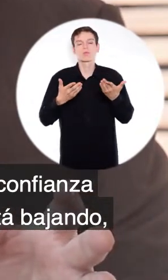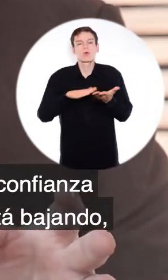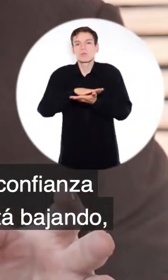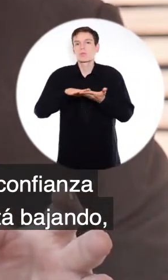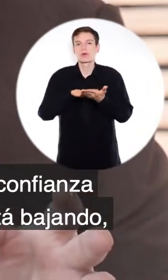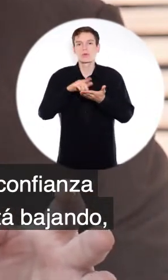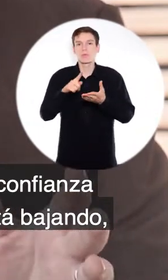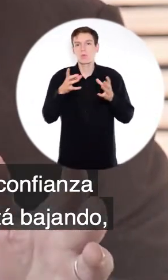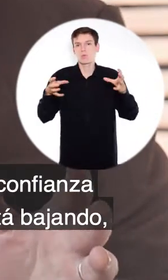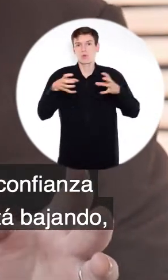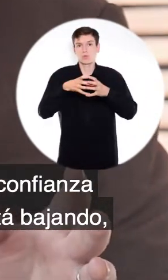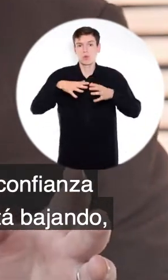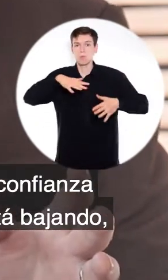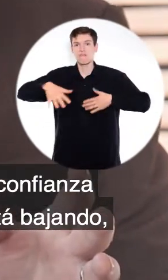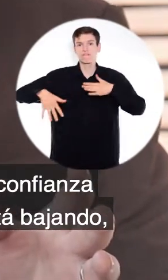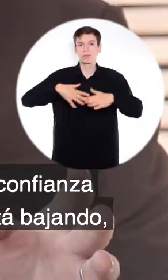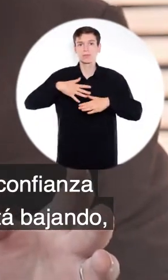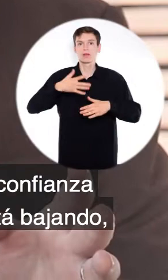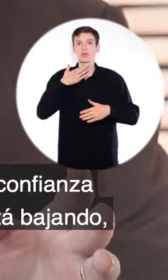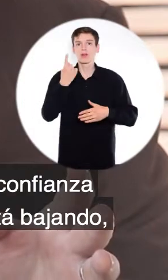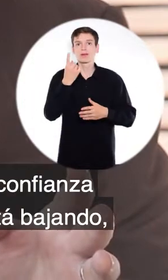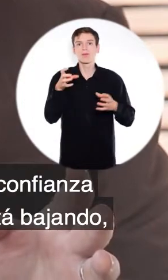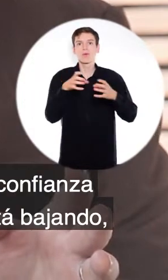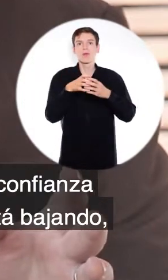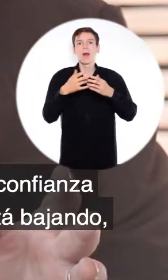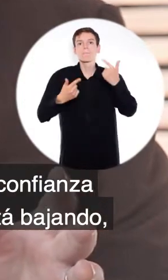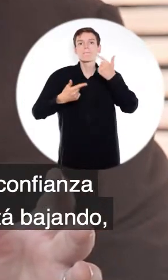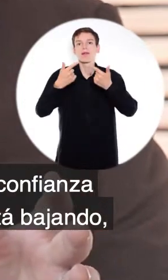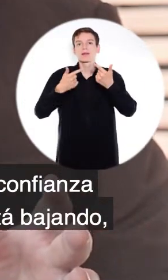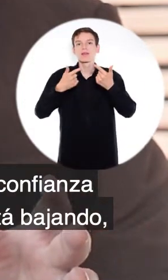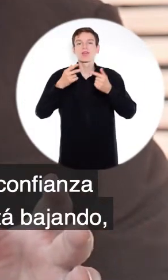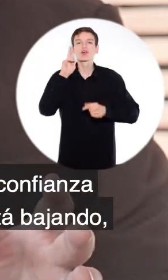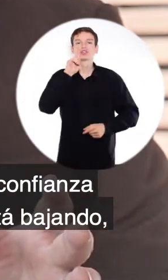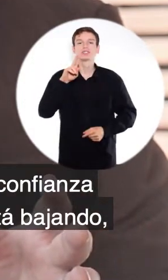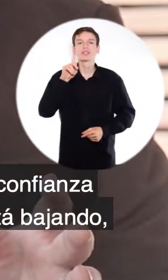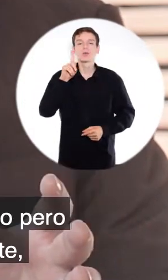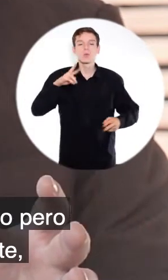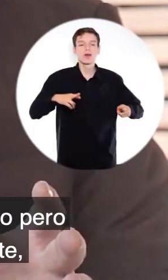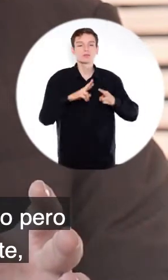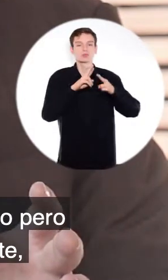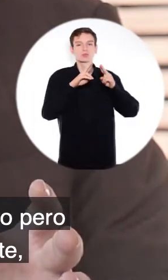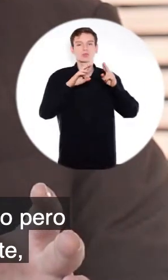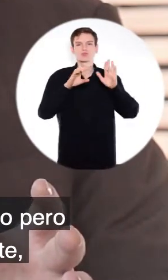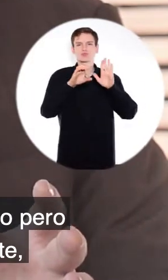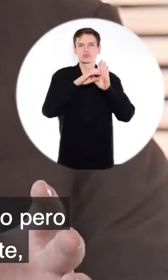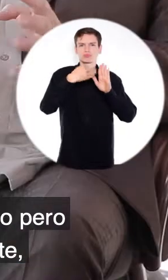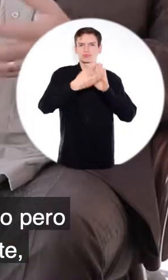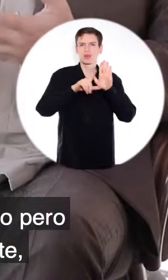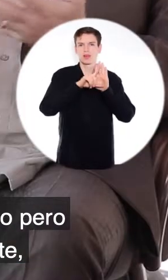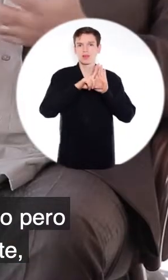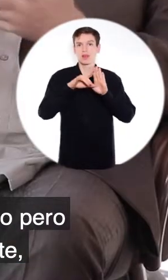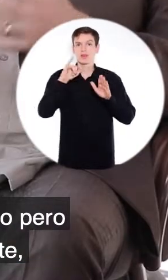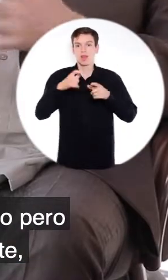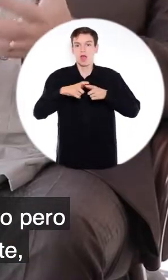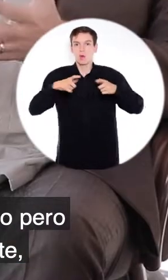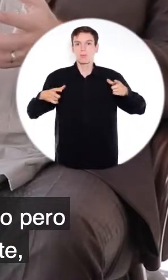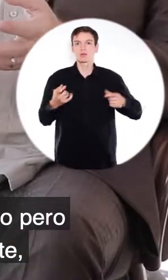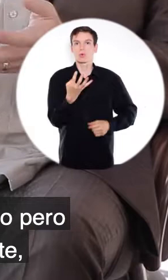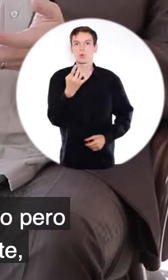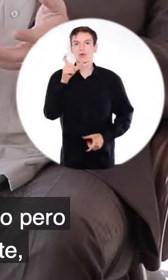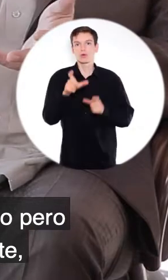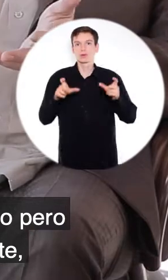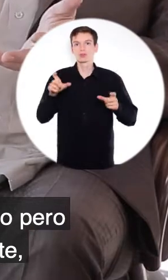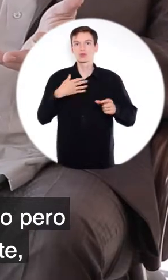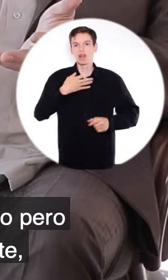parties' membership is going down. We have the rise even of what you might call anti-party parties, like the Five Star Movement in Italy, which is, you know, says